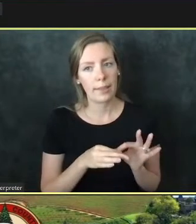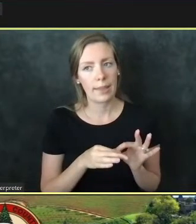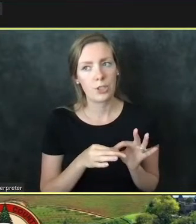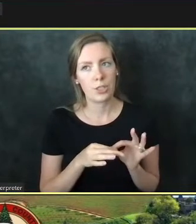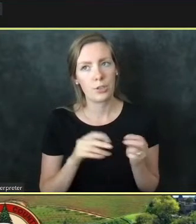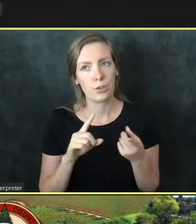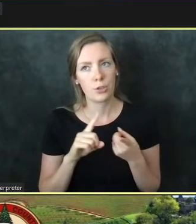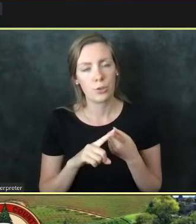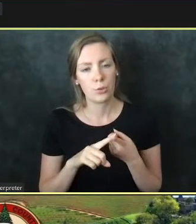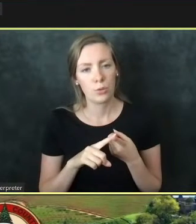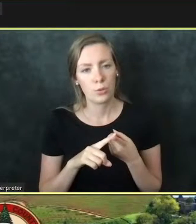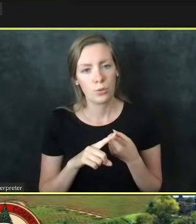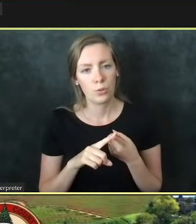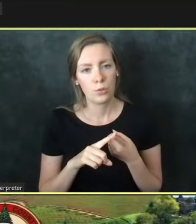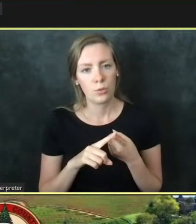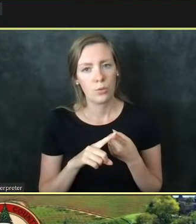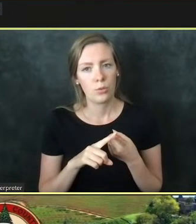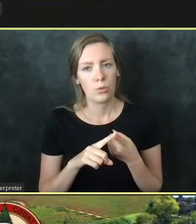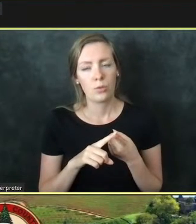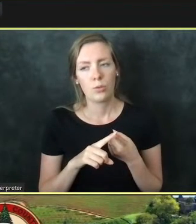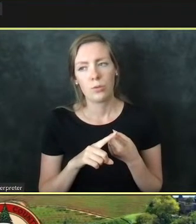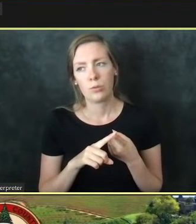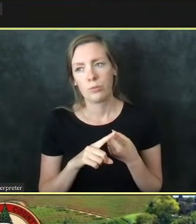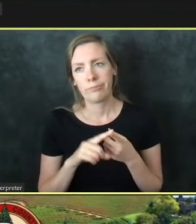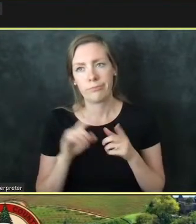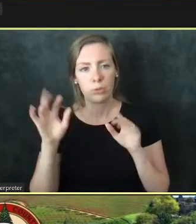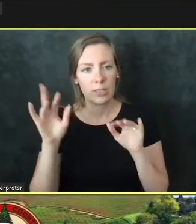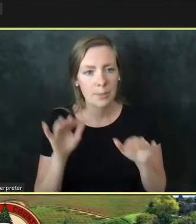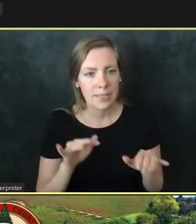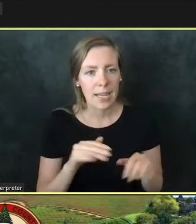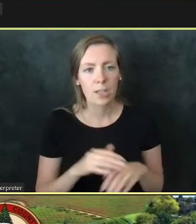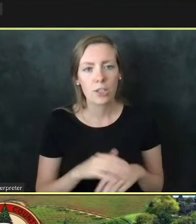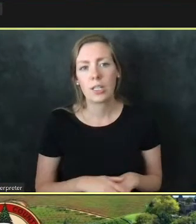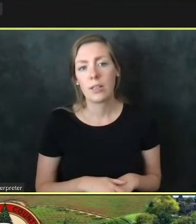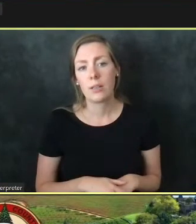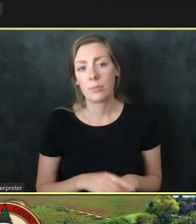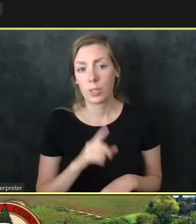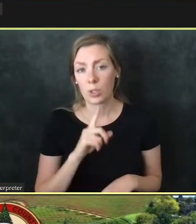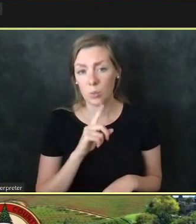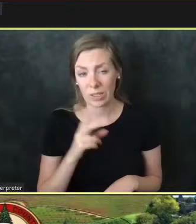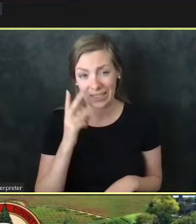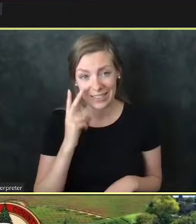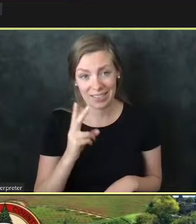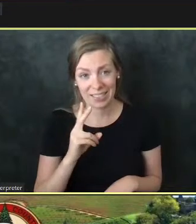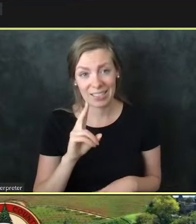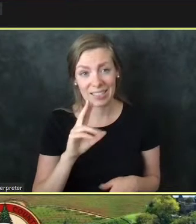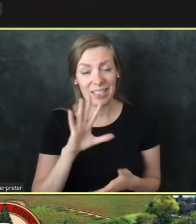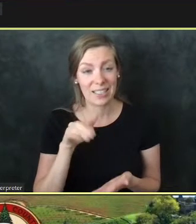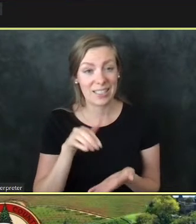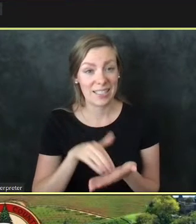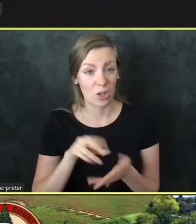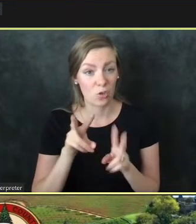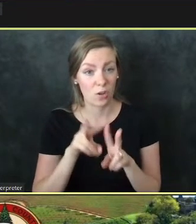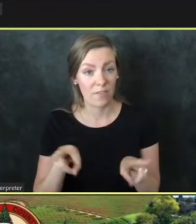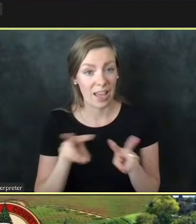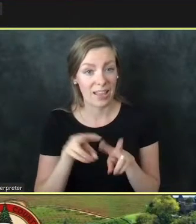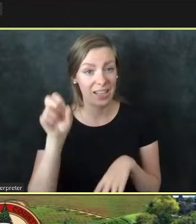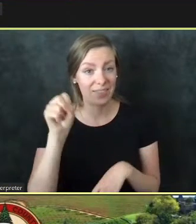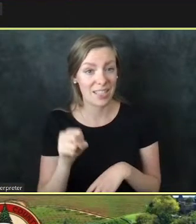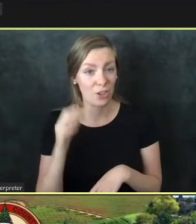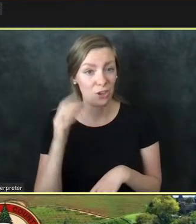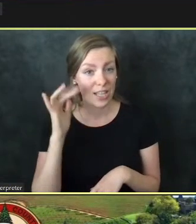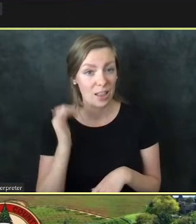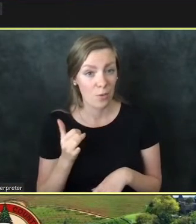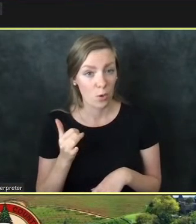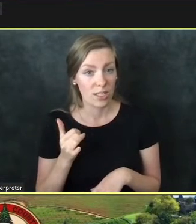correlation to precipitation. correlación However, it's really seen in the Central Valley in Southern California. en There's very países